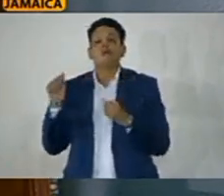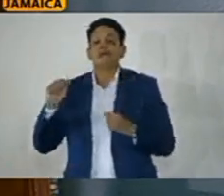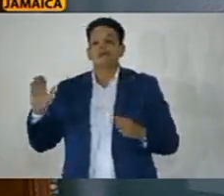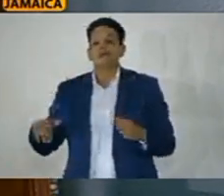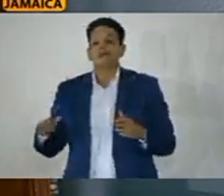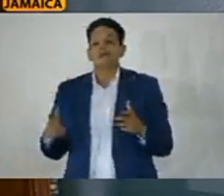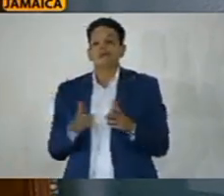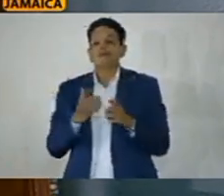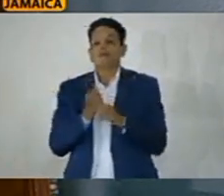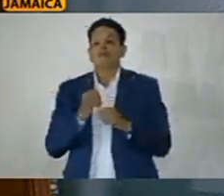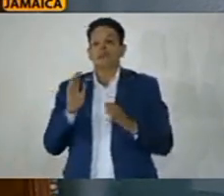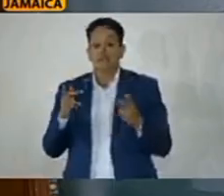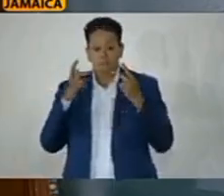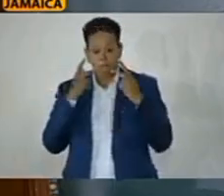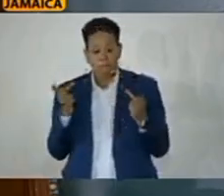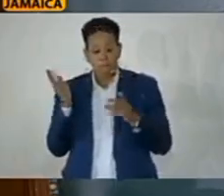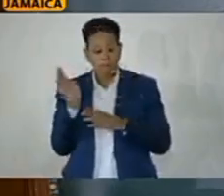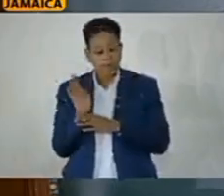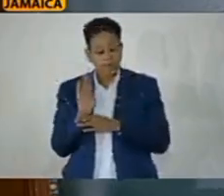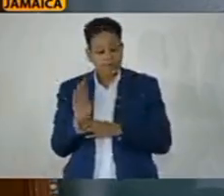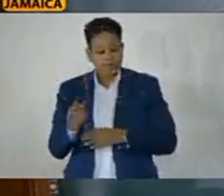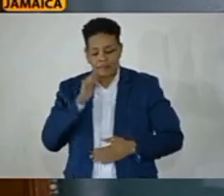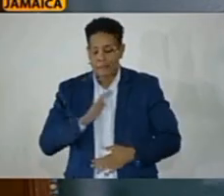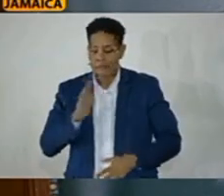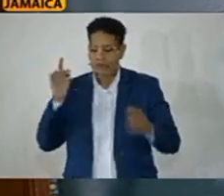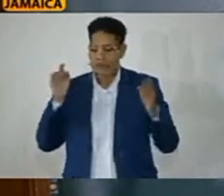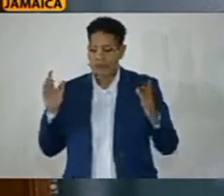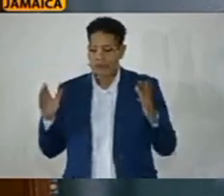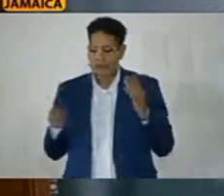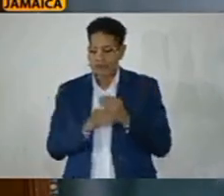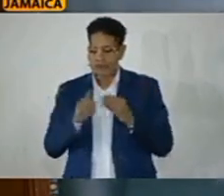first obtained, public business.